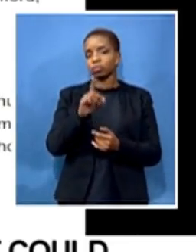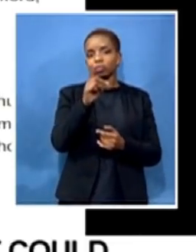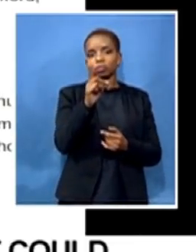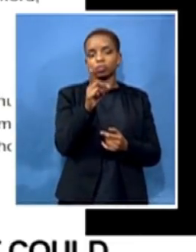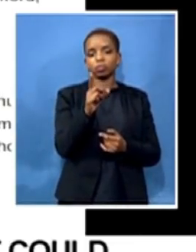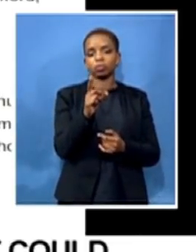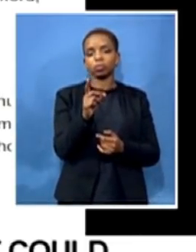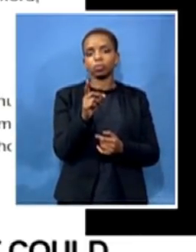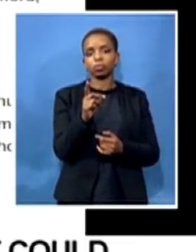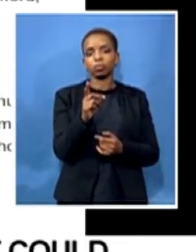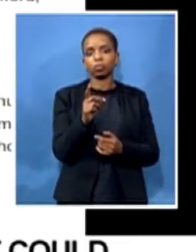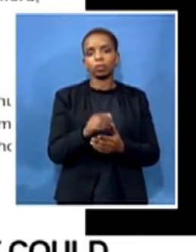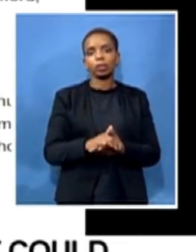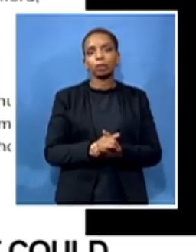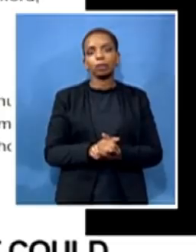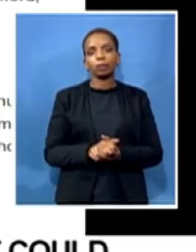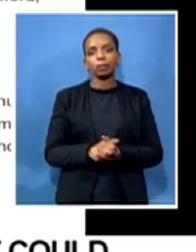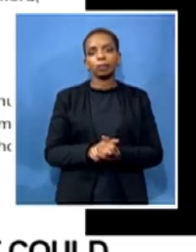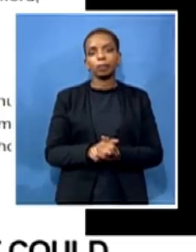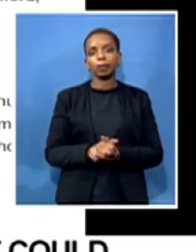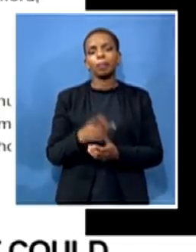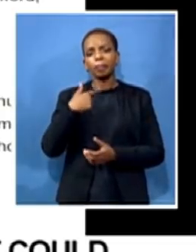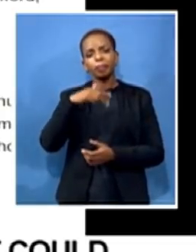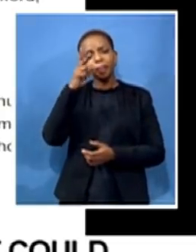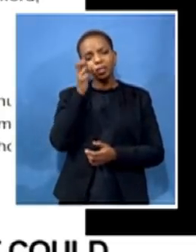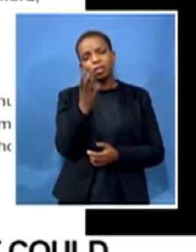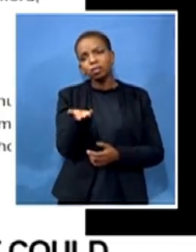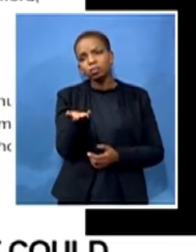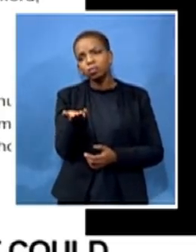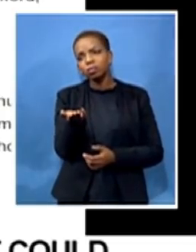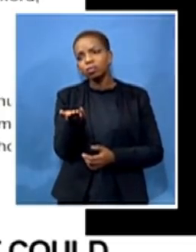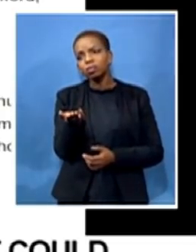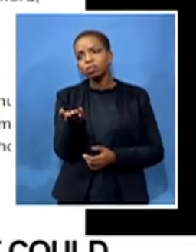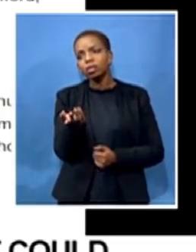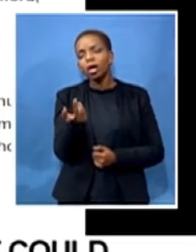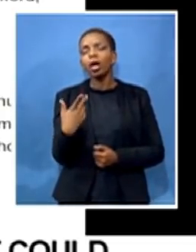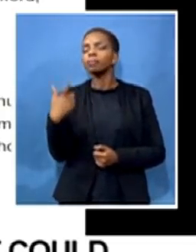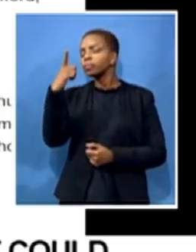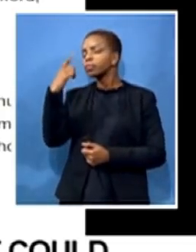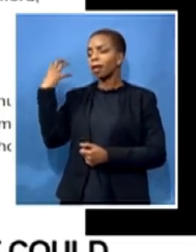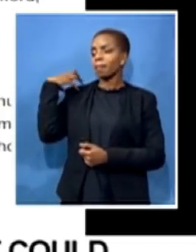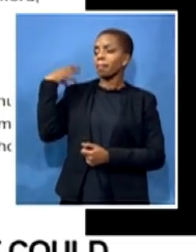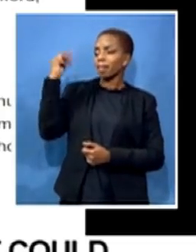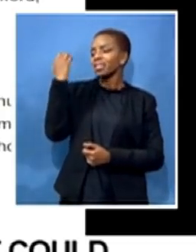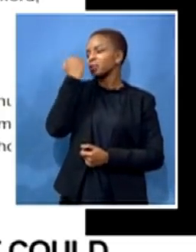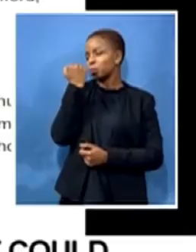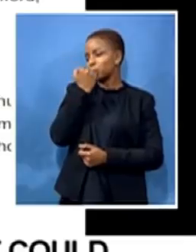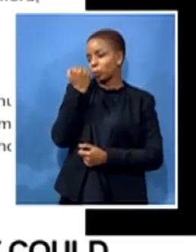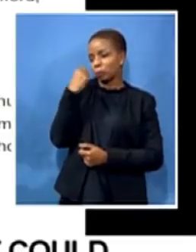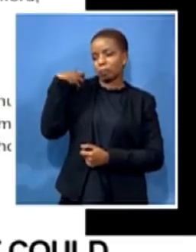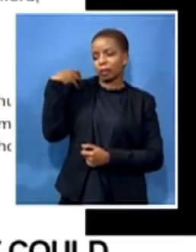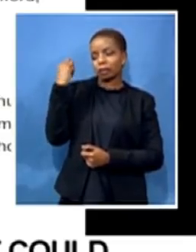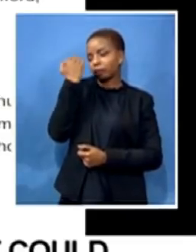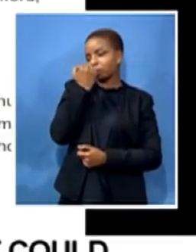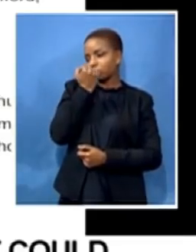I'm listening, baby. See? My apology, Minister. I'm just, this is not a sitting, so I'm not sure